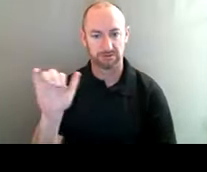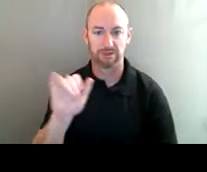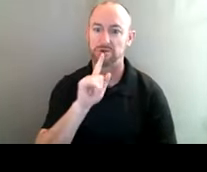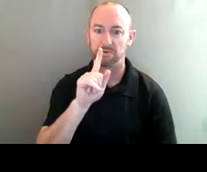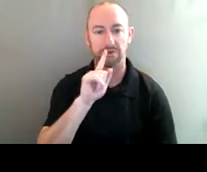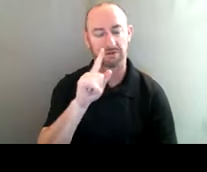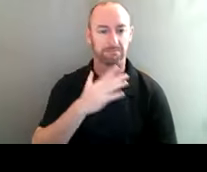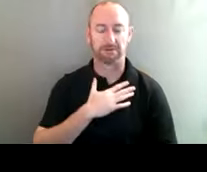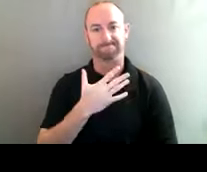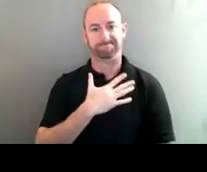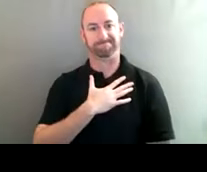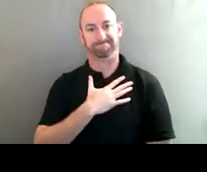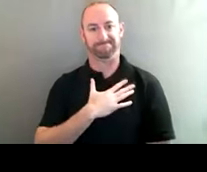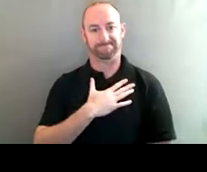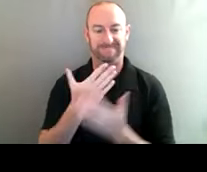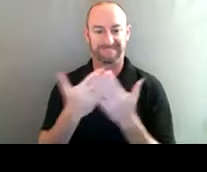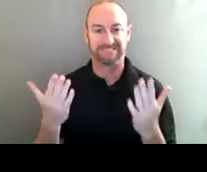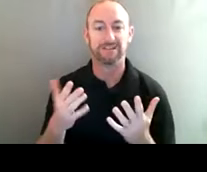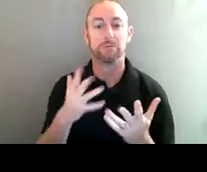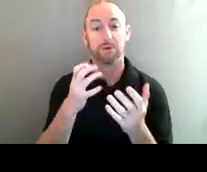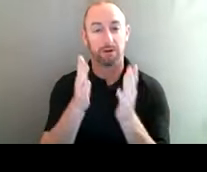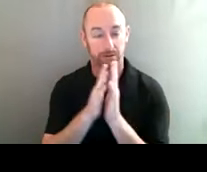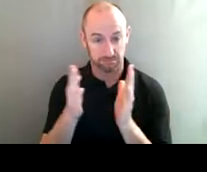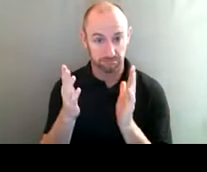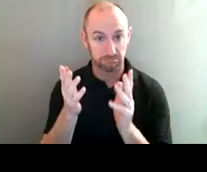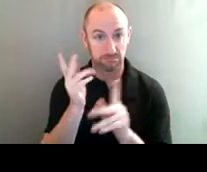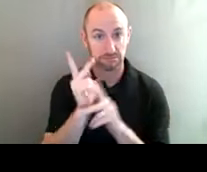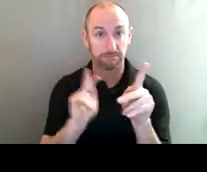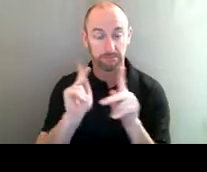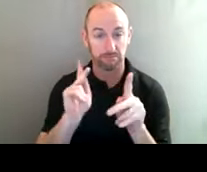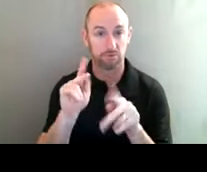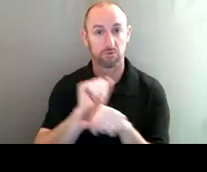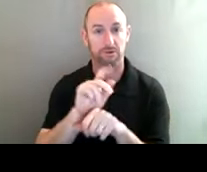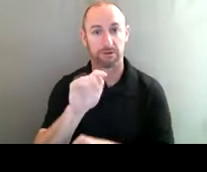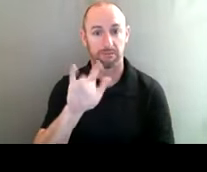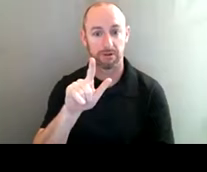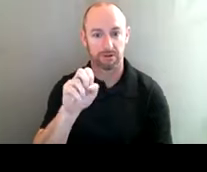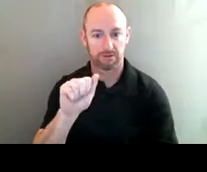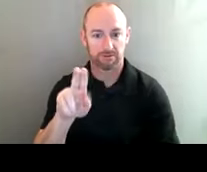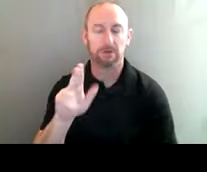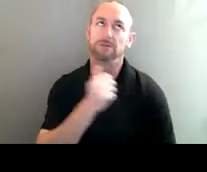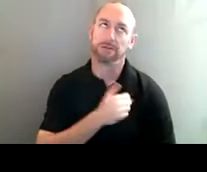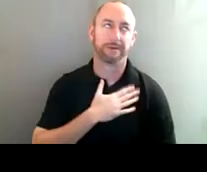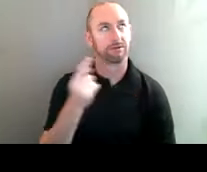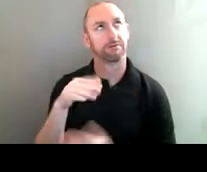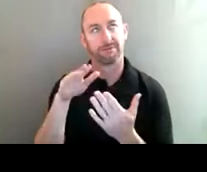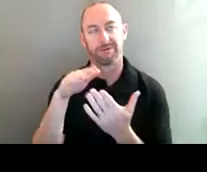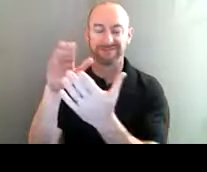up my alley. So what I wanted to ask you is if you have folks at Tableau who work, oh, there goes the dog,